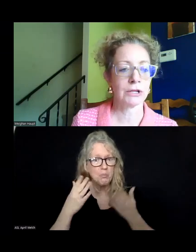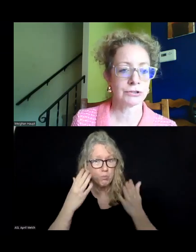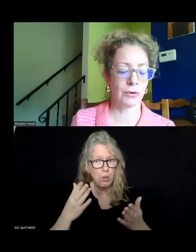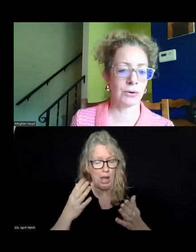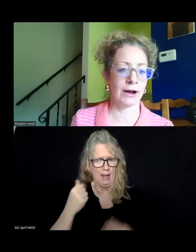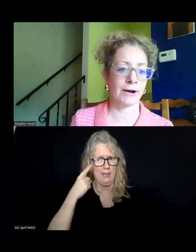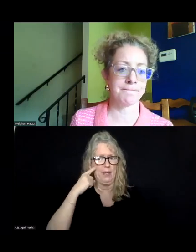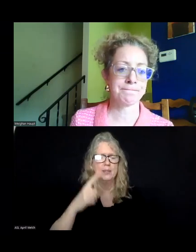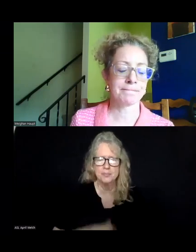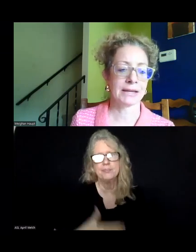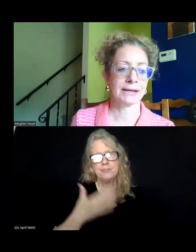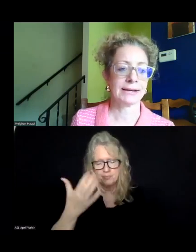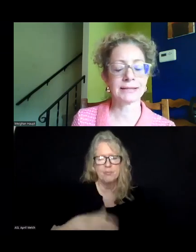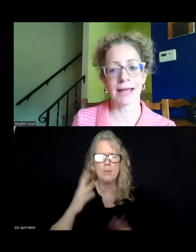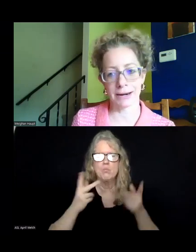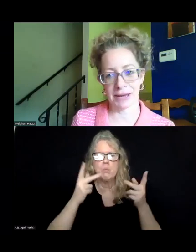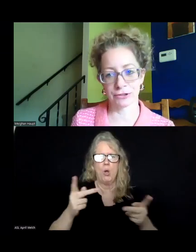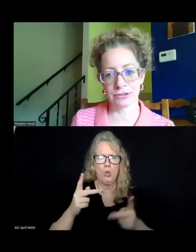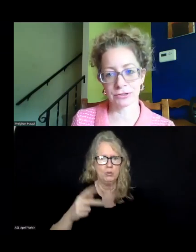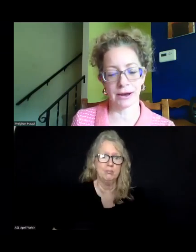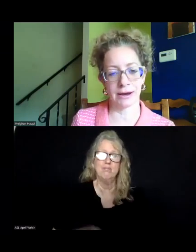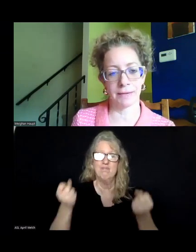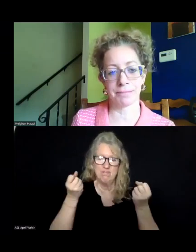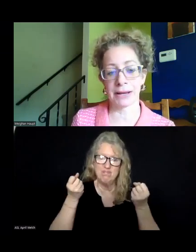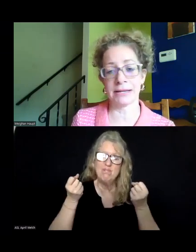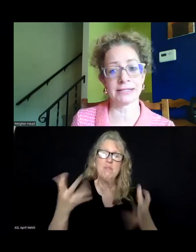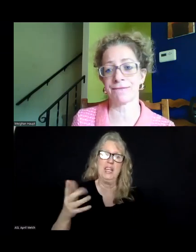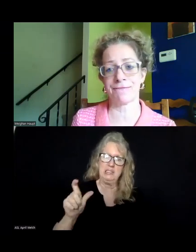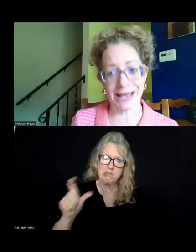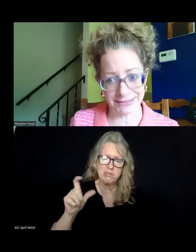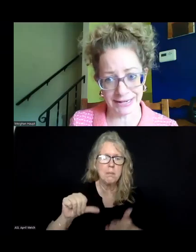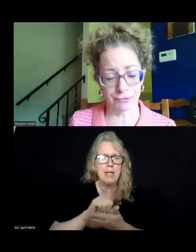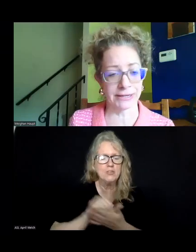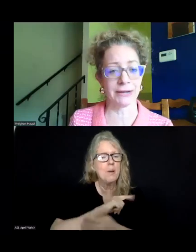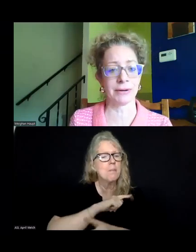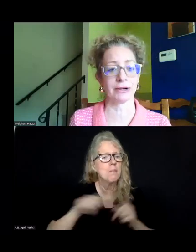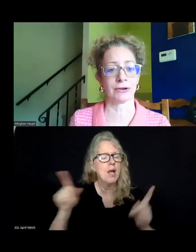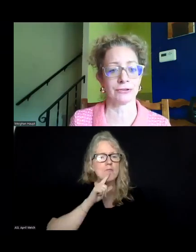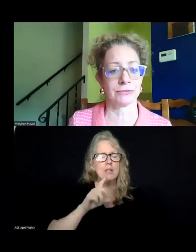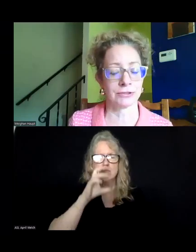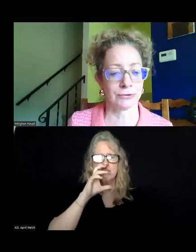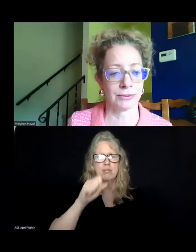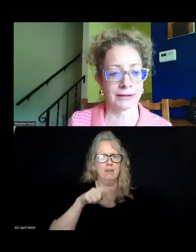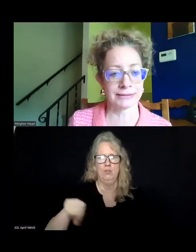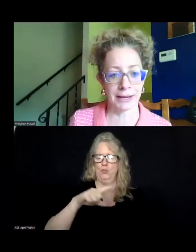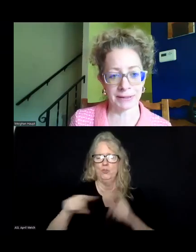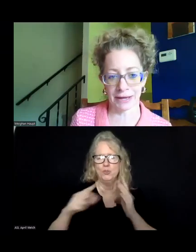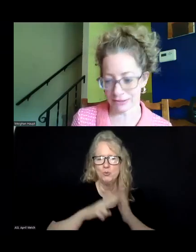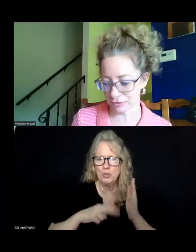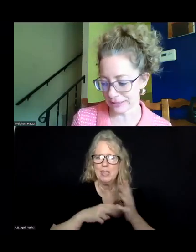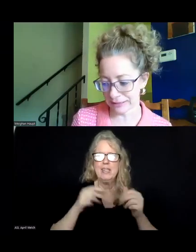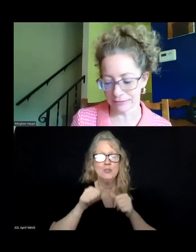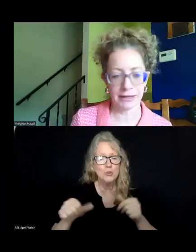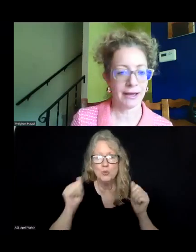rule. So it's a lot of pages, but it is fascinating reading. We encourage you to stay up